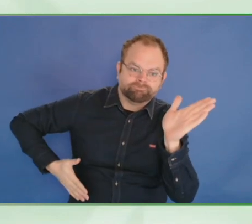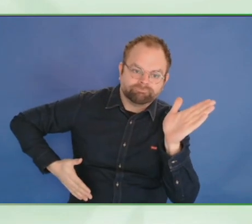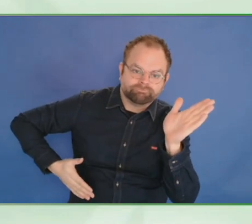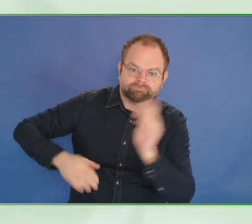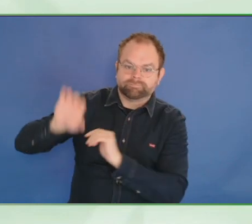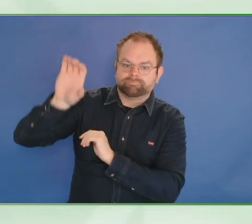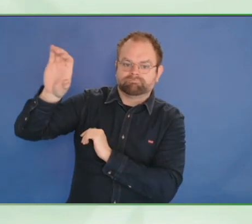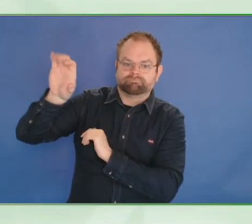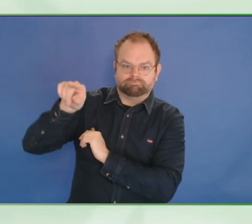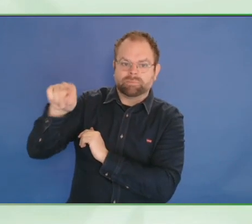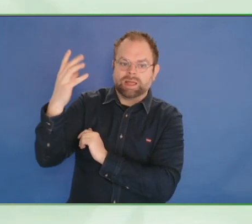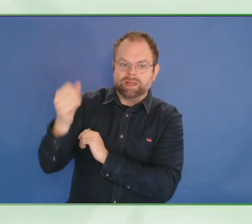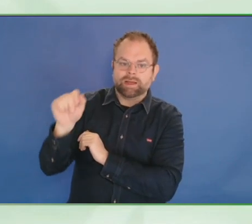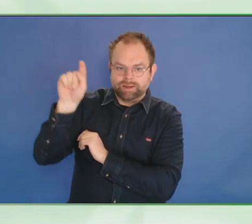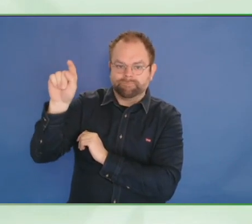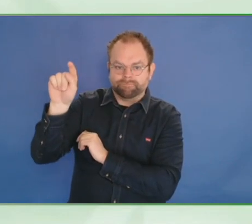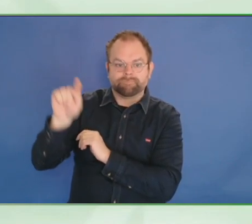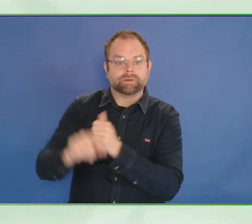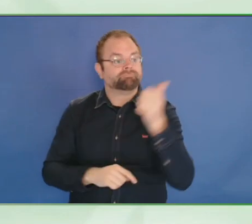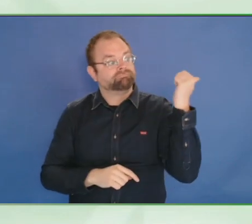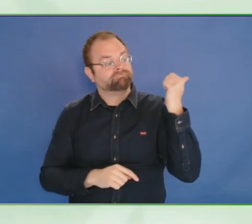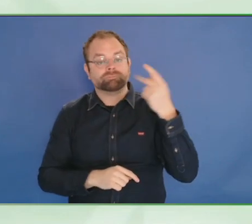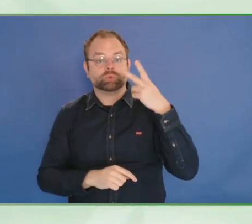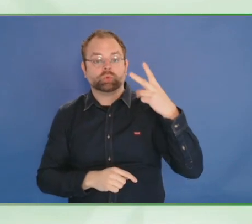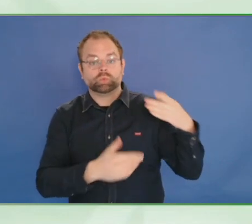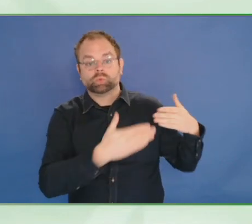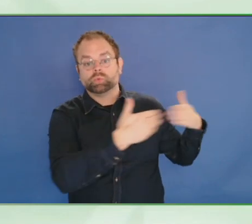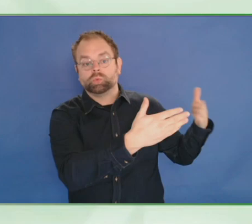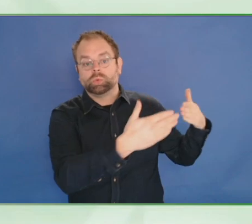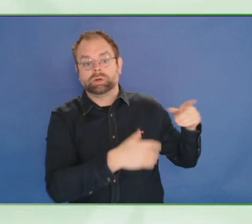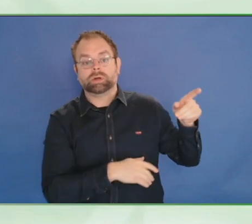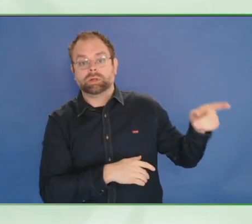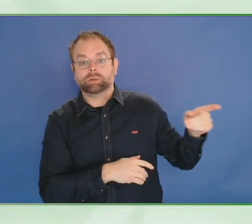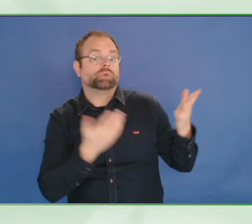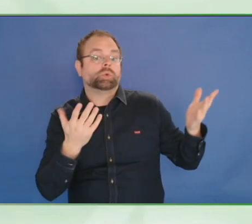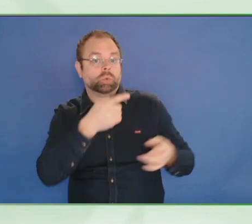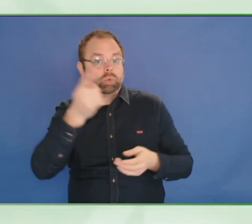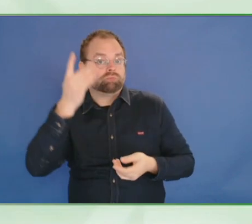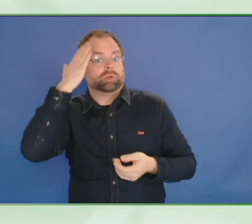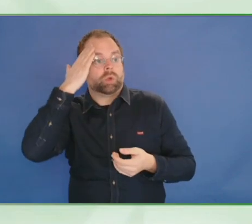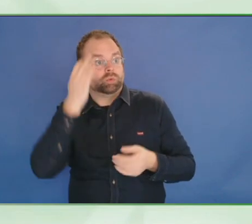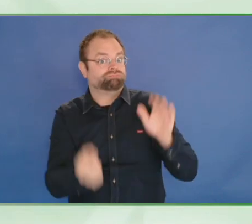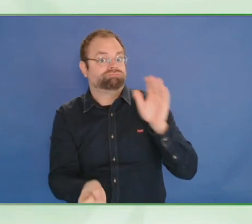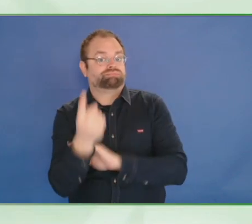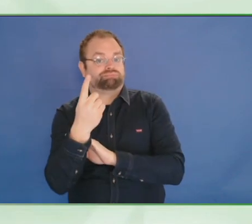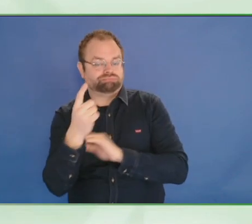we needed to evacuate, I would ask that everyone assist each other to